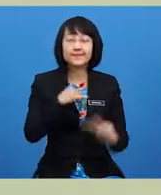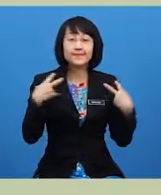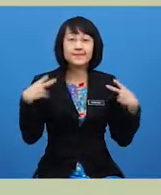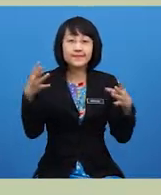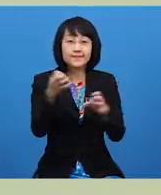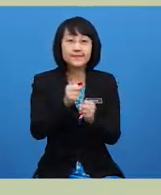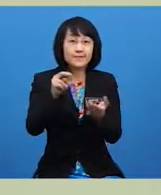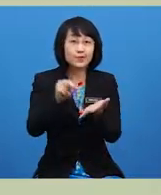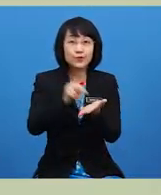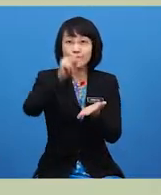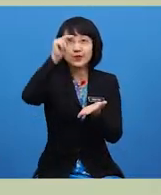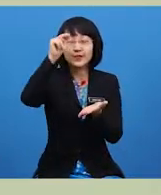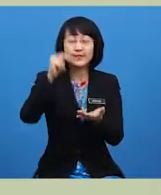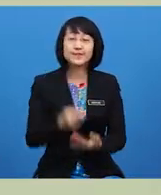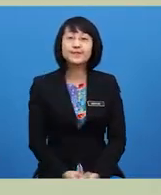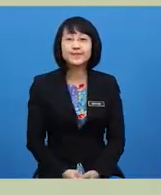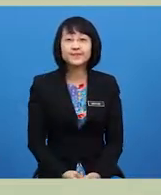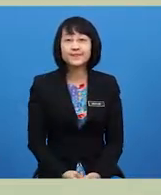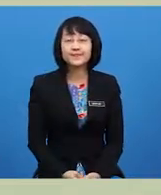I've got noodles.